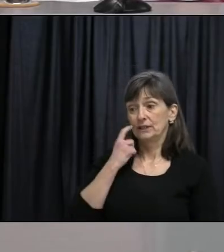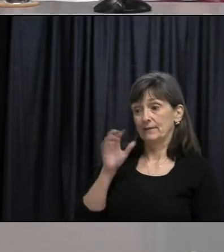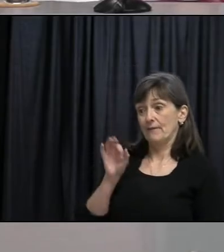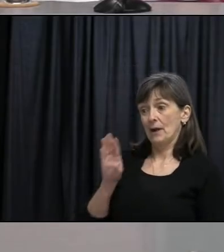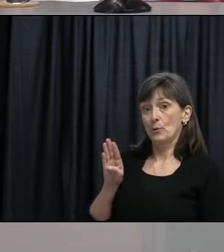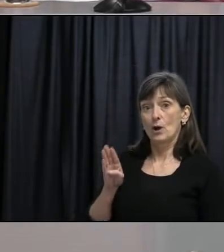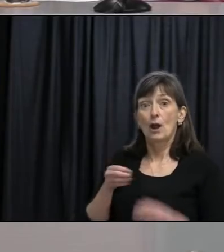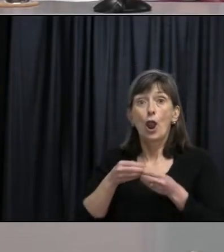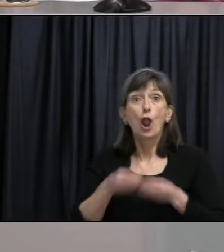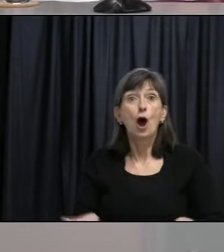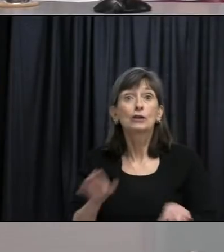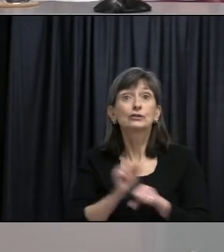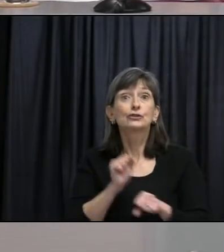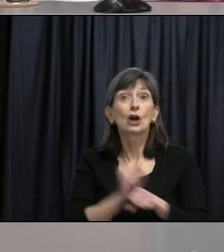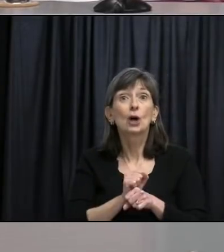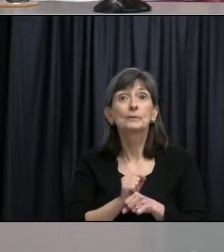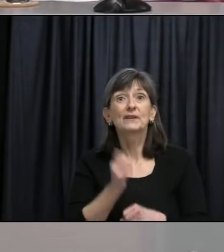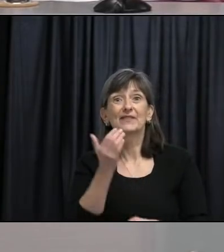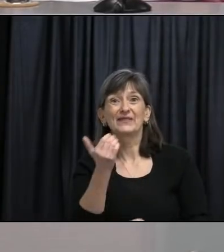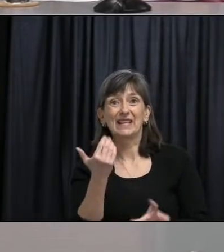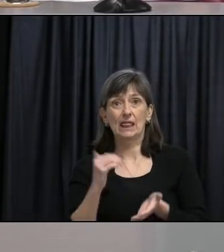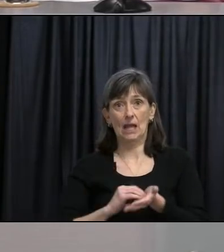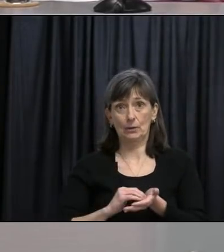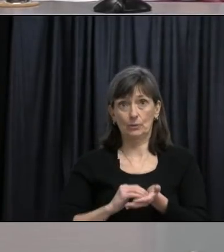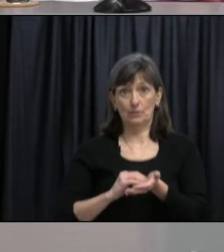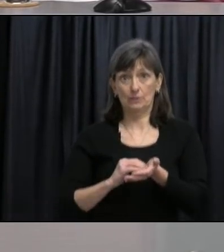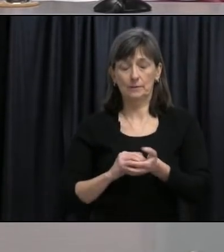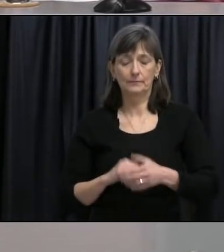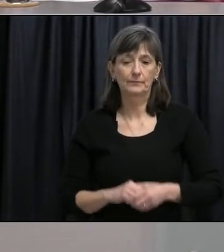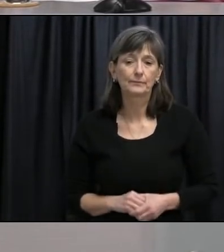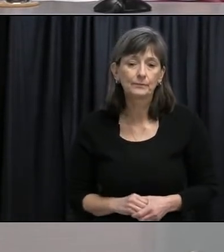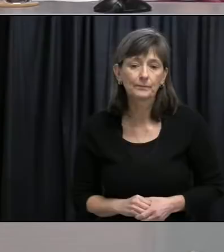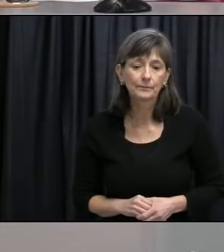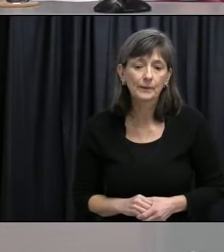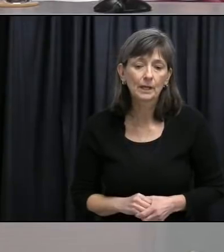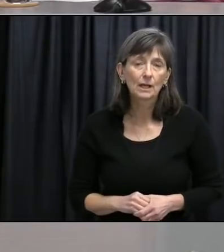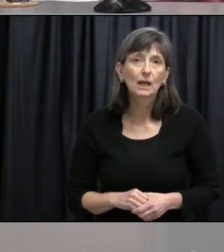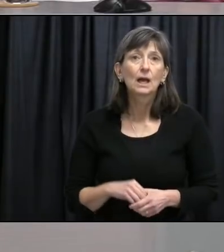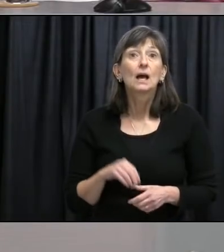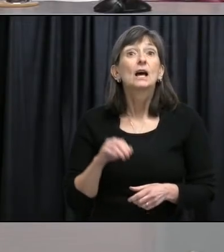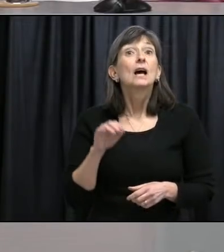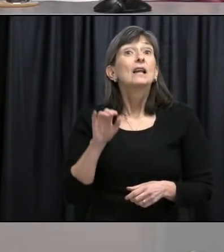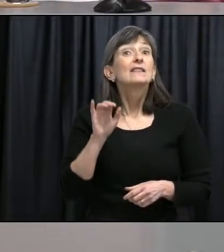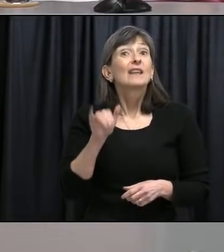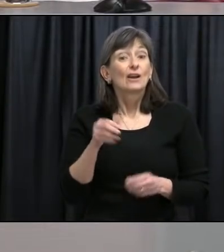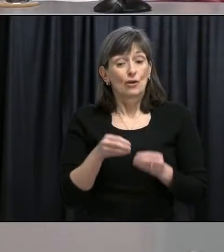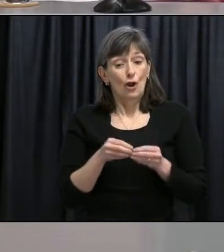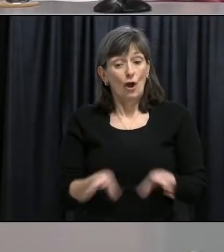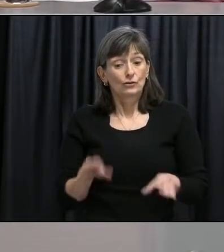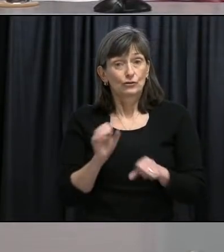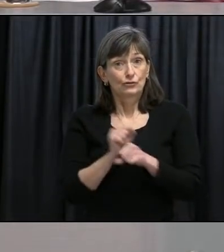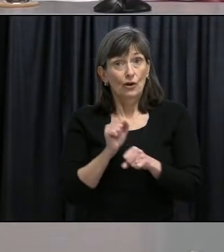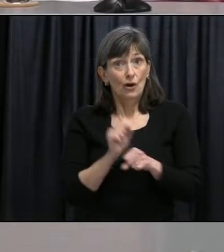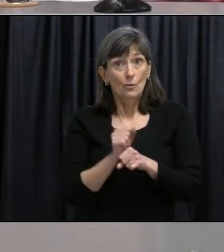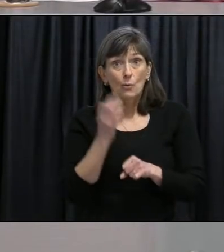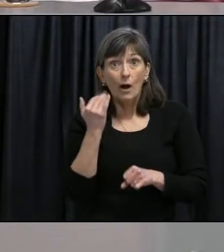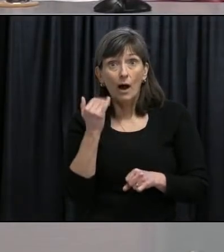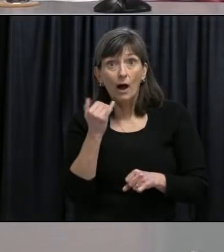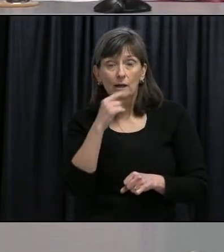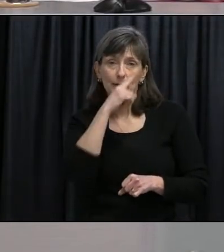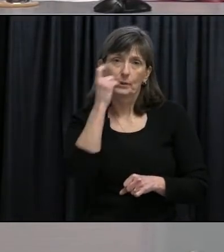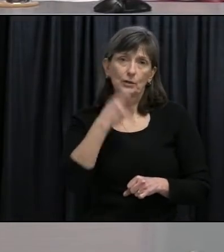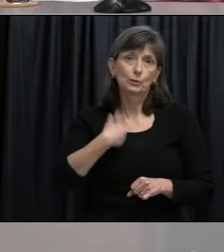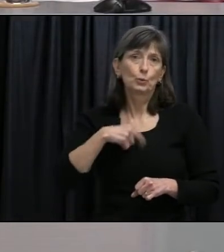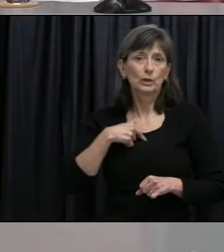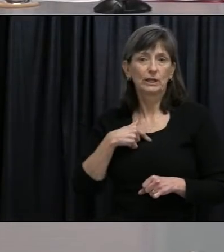this latest lockdown? Well, I mean, I think those job losses are reflective of the strict and quick actions